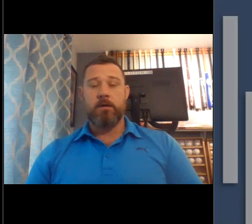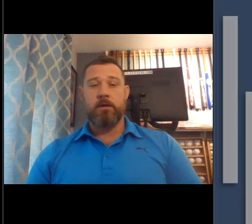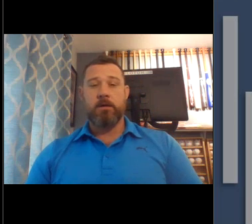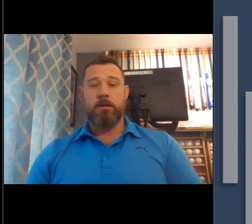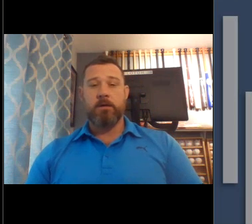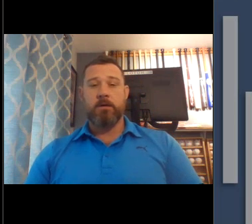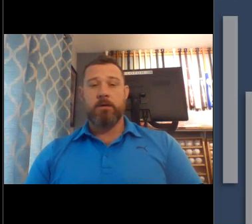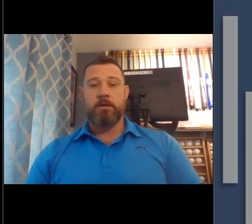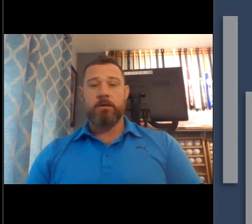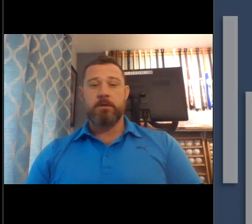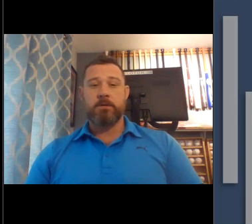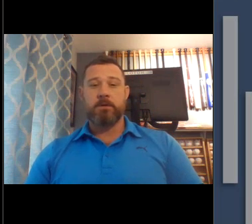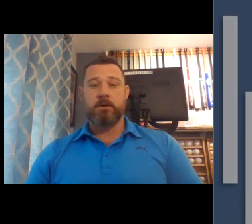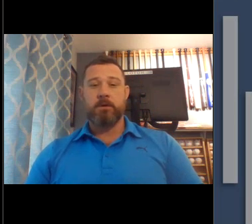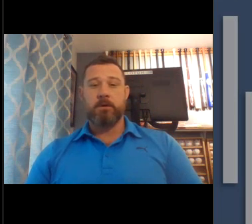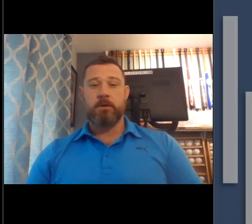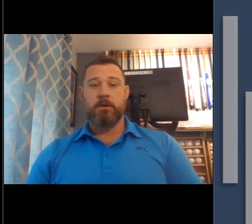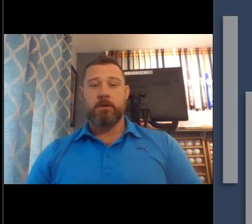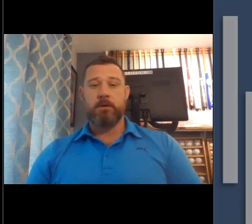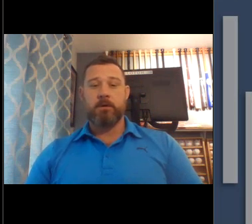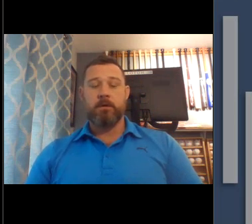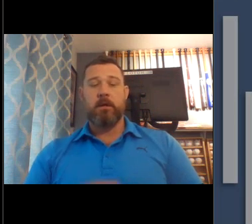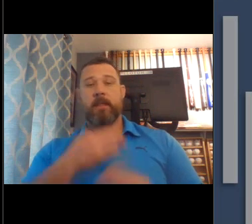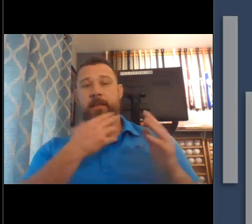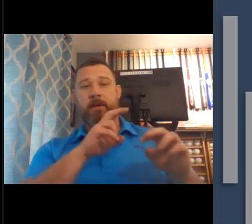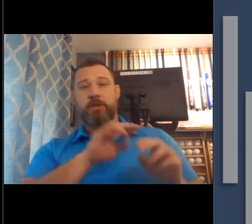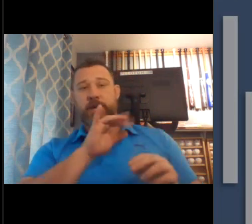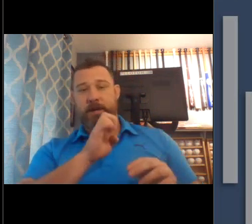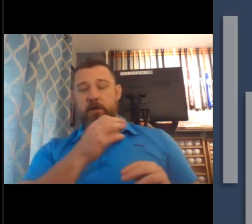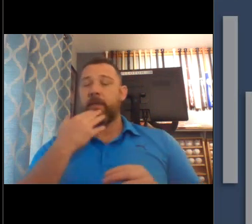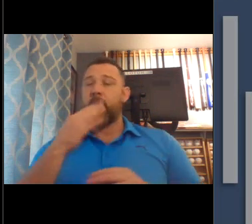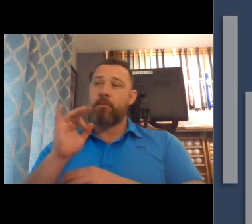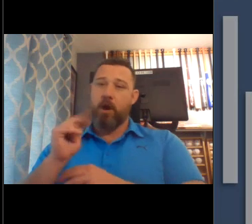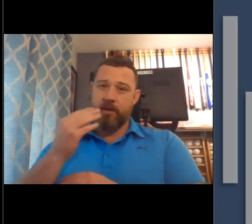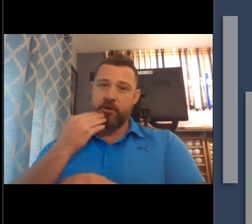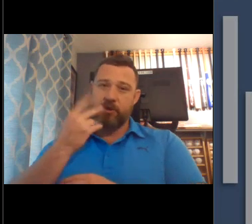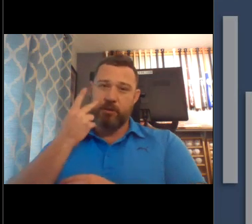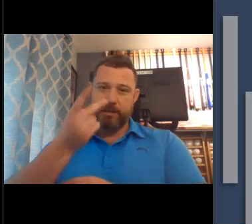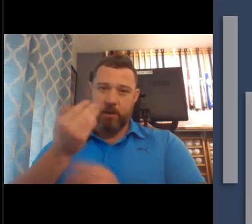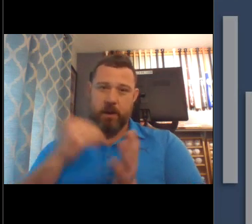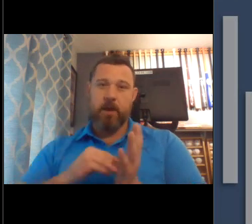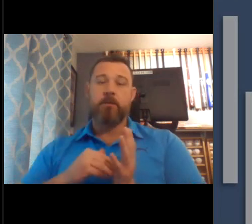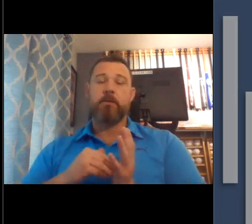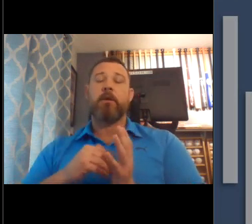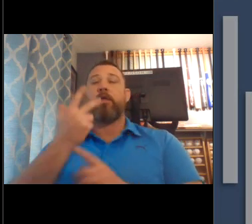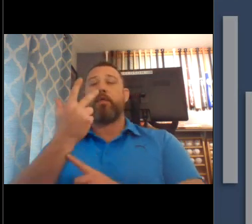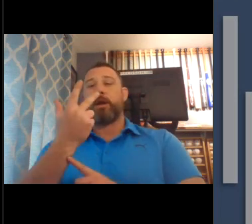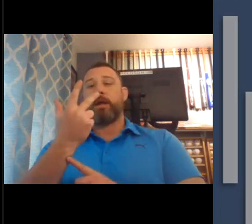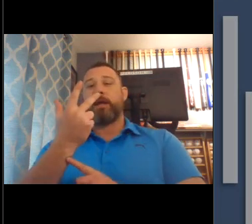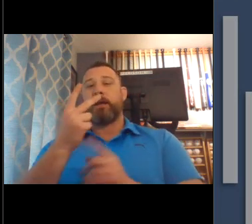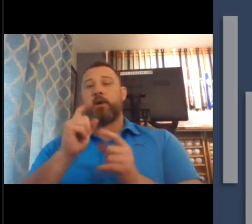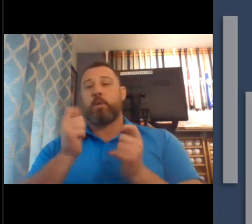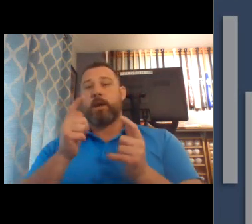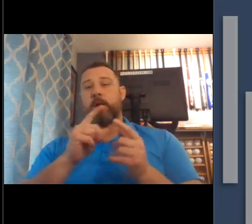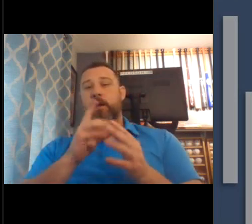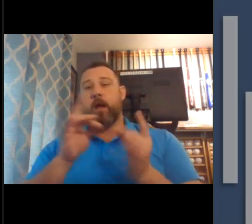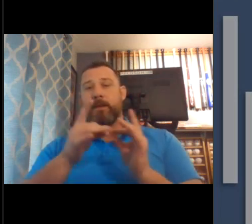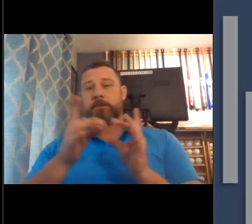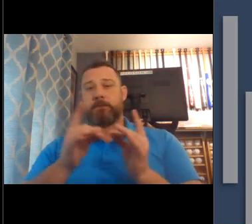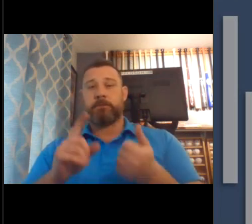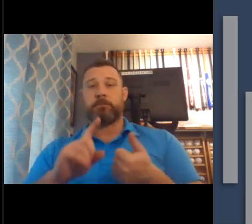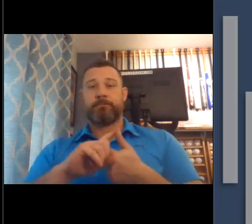Thank you, Chair Eager, and thank you, Brian. It's so great to see you again. You too. Three quick comments. One,